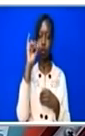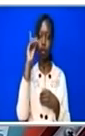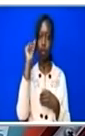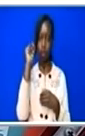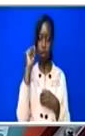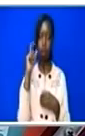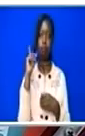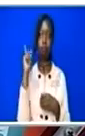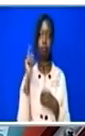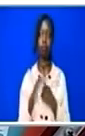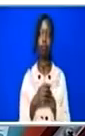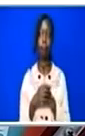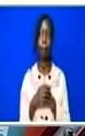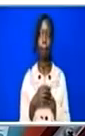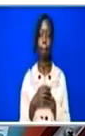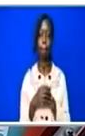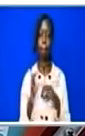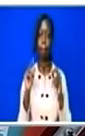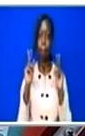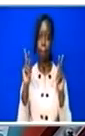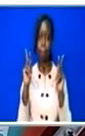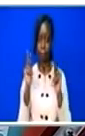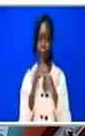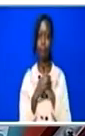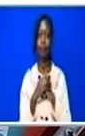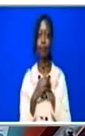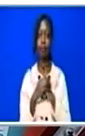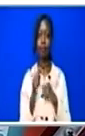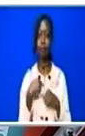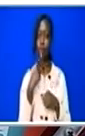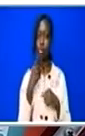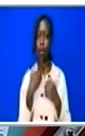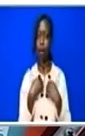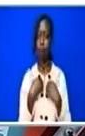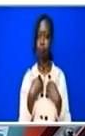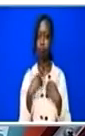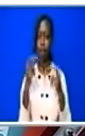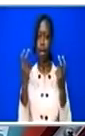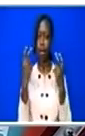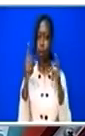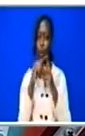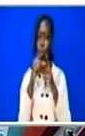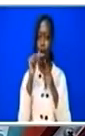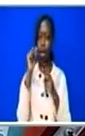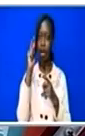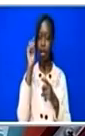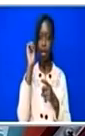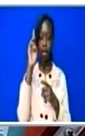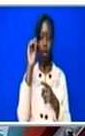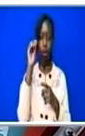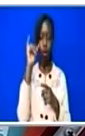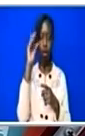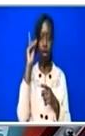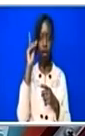Steroids. Okay. Steroids. I'm sure you've ever heard of steroids, especially in